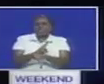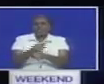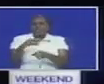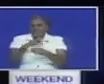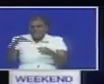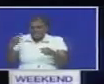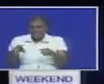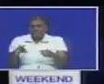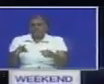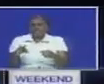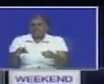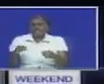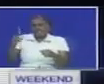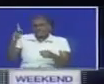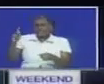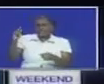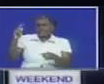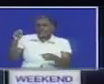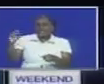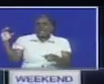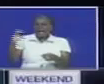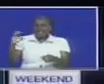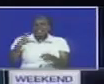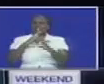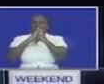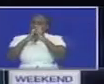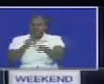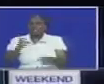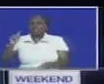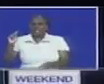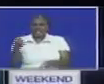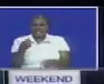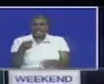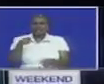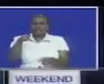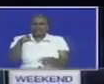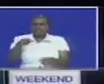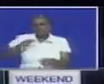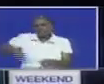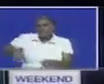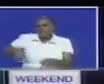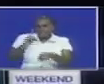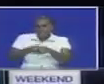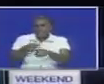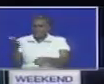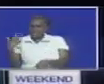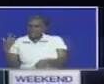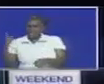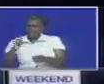pre-treatment tank. And as KTN's Kathryn Omwando reports, Kenya may not be lagging behind when it comes to the green revolution.